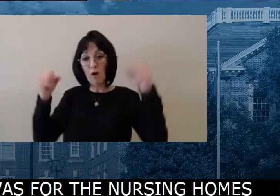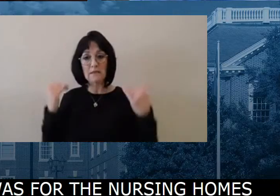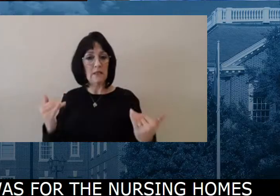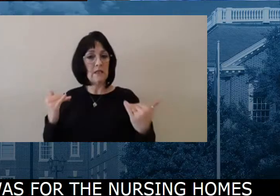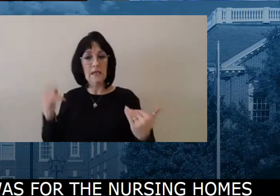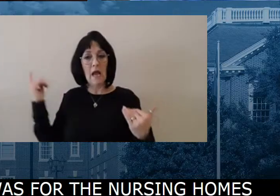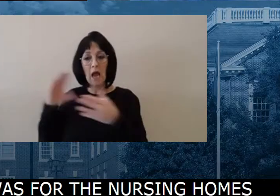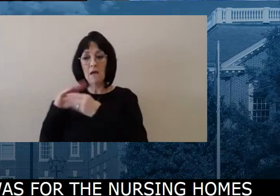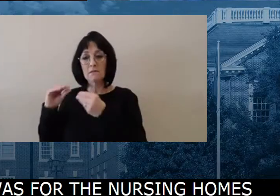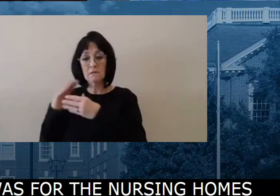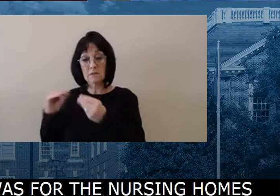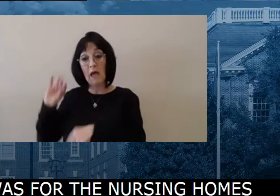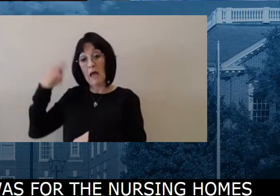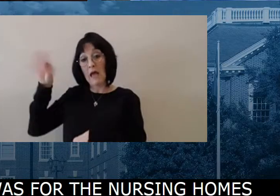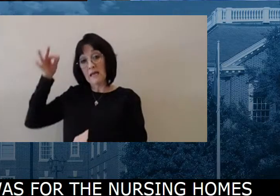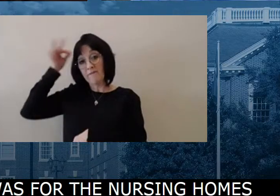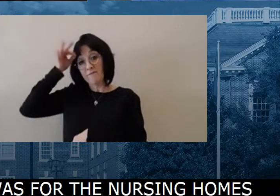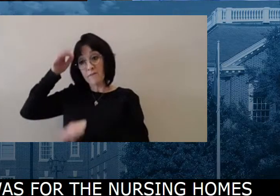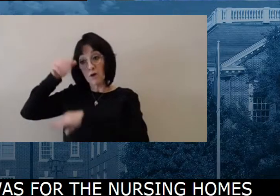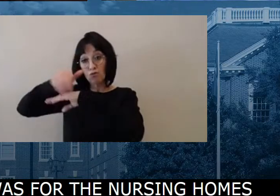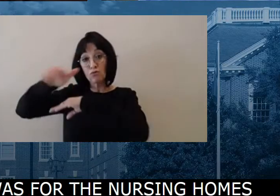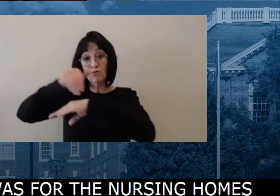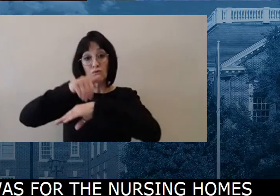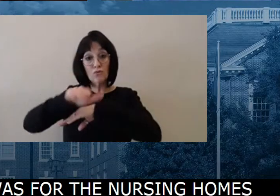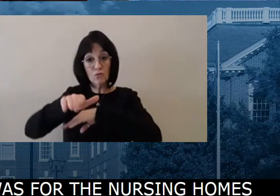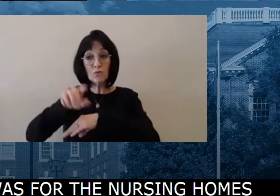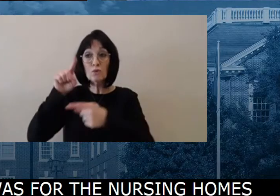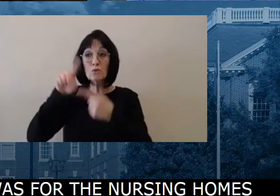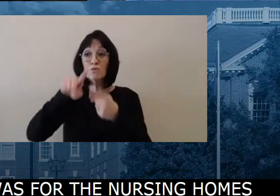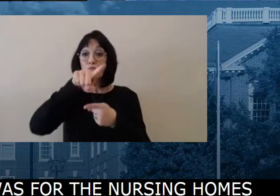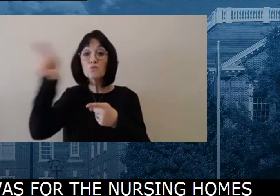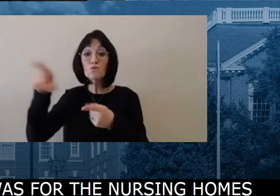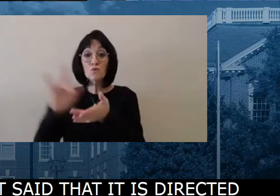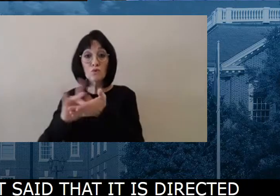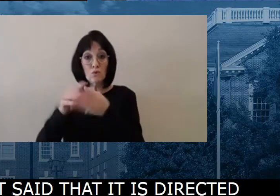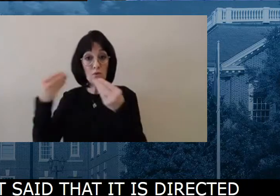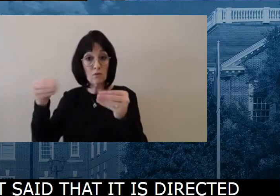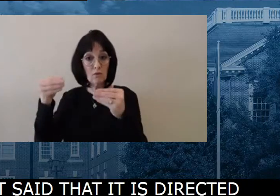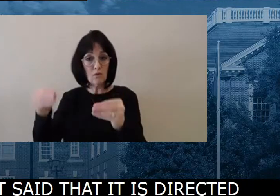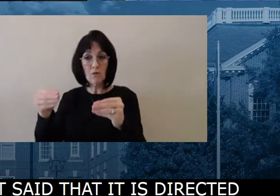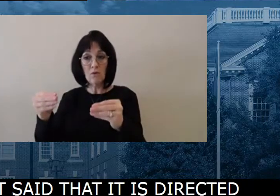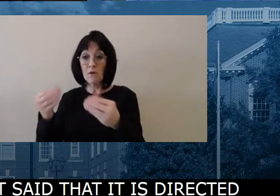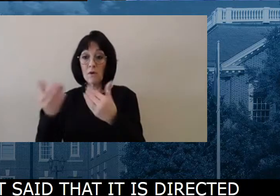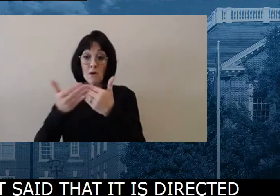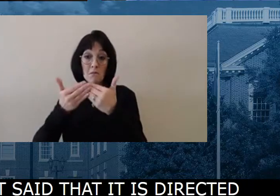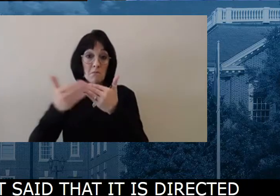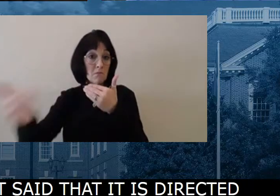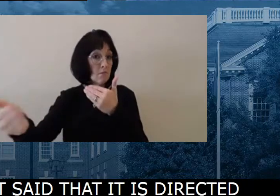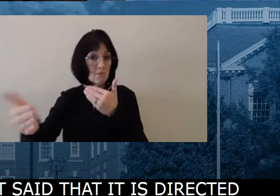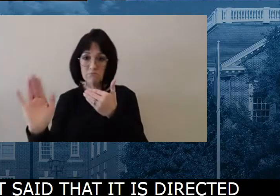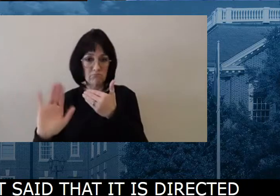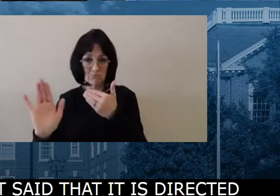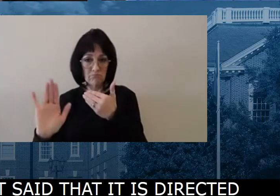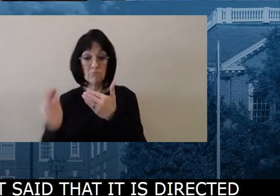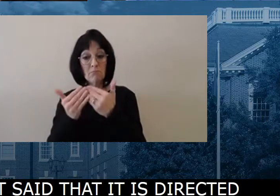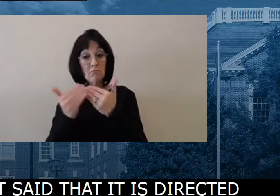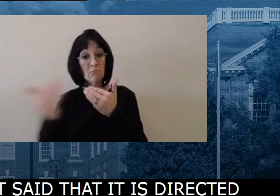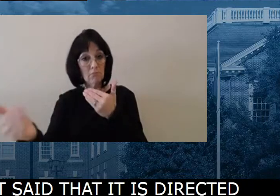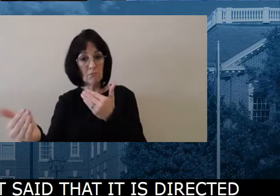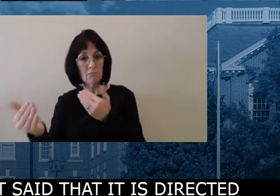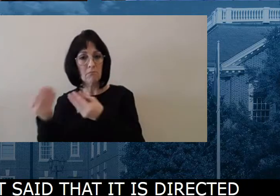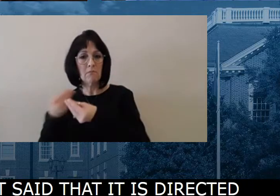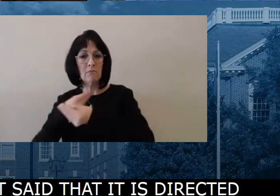as well. Happy to sit down and go over that number with you, so that if it sounds complicated, and it